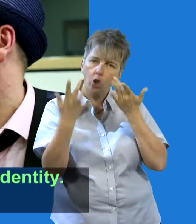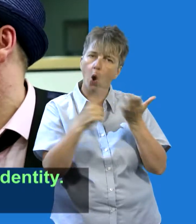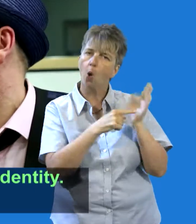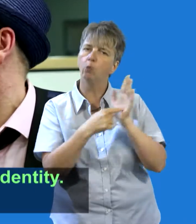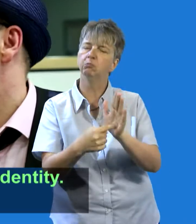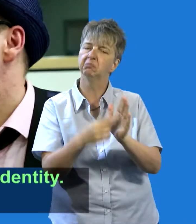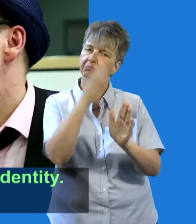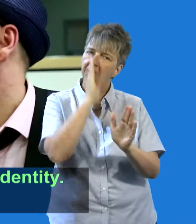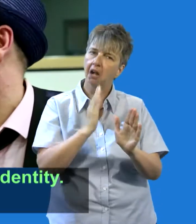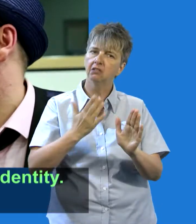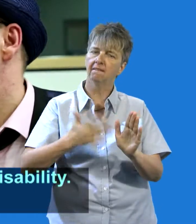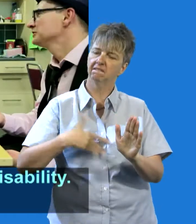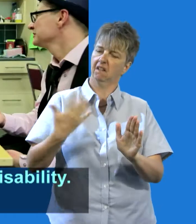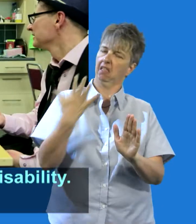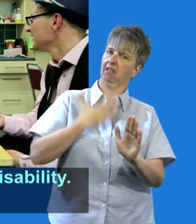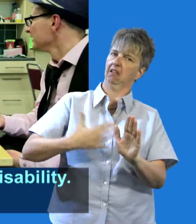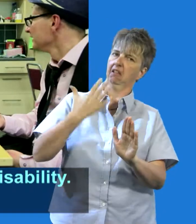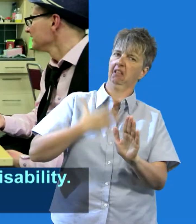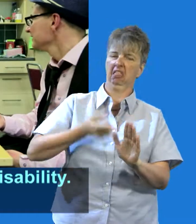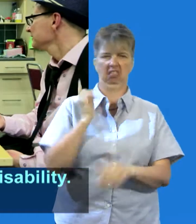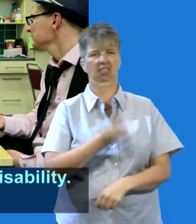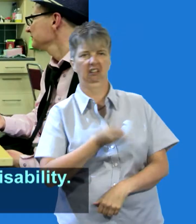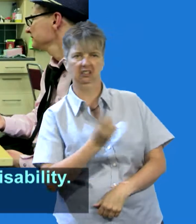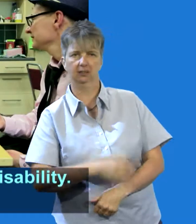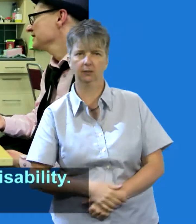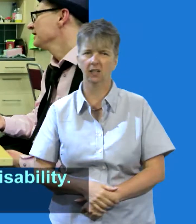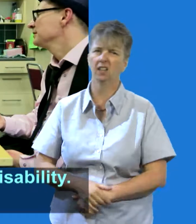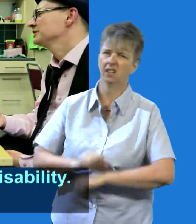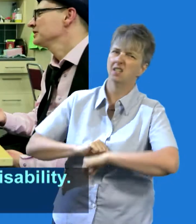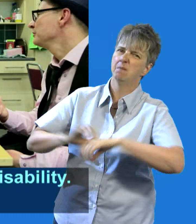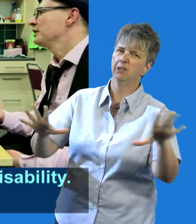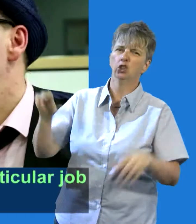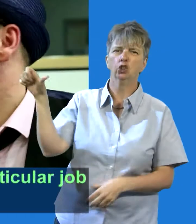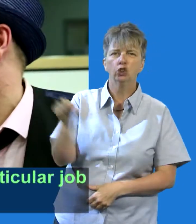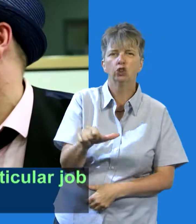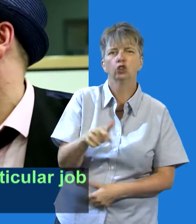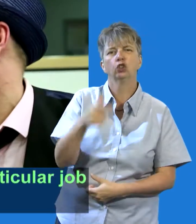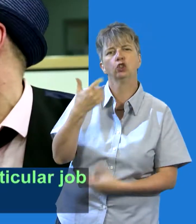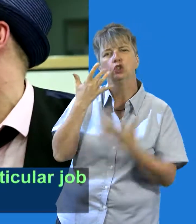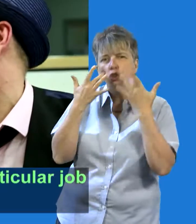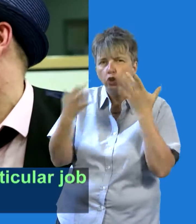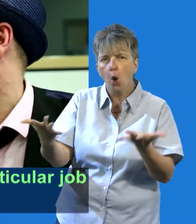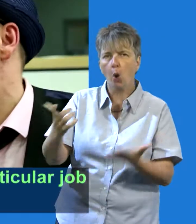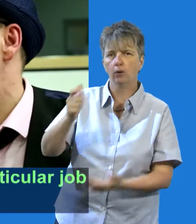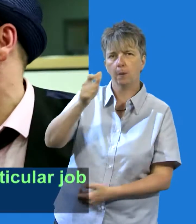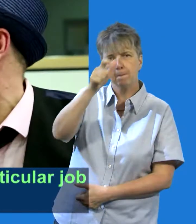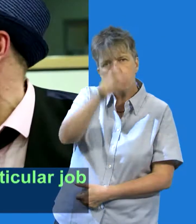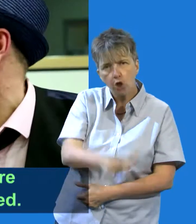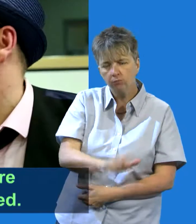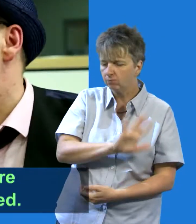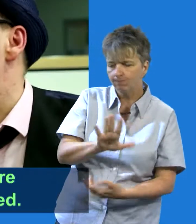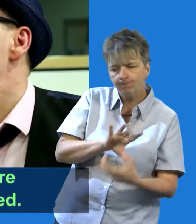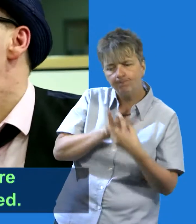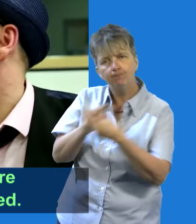other identity, Yes. because Yeah. Don't because identify me by my disability. because they were doing this particular job, or because